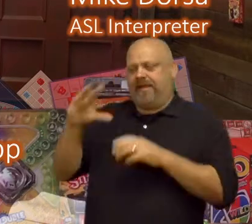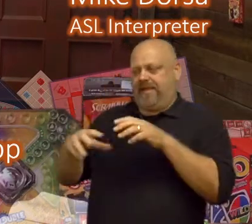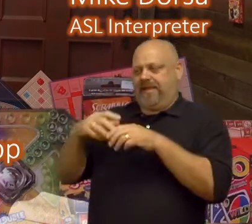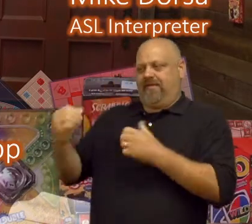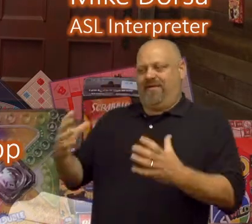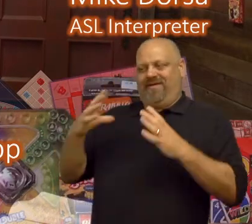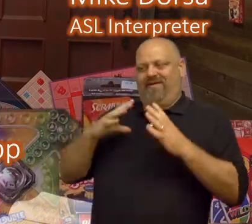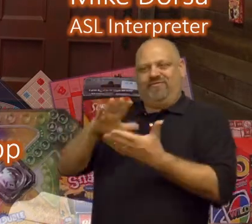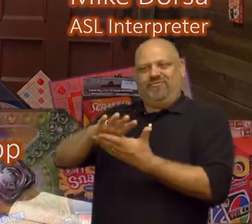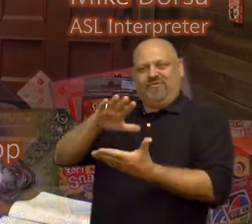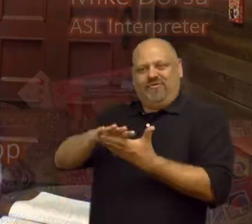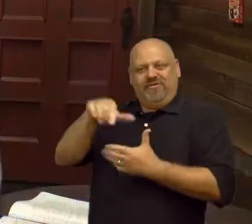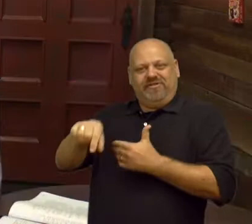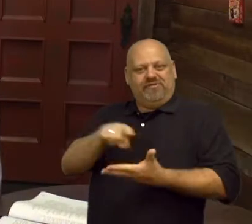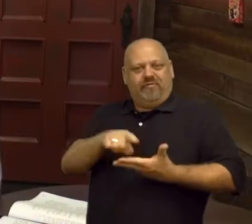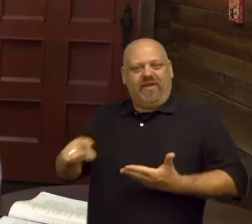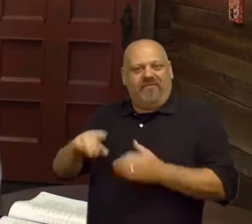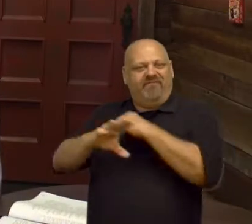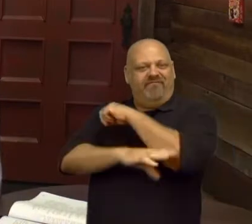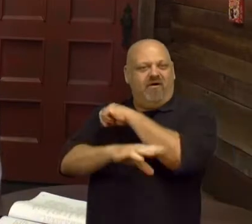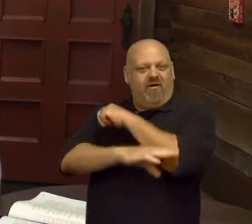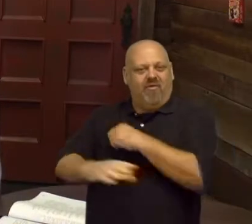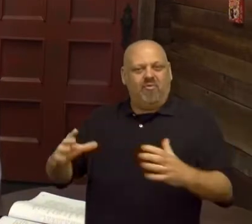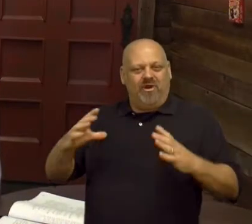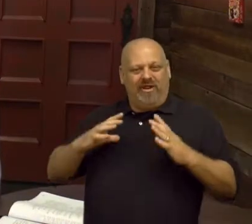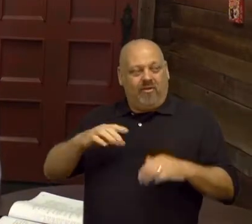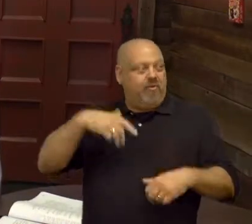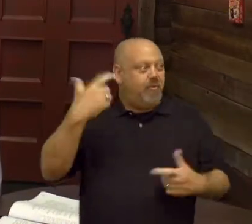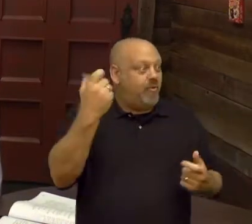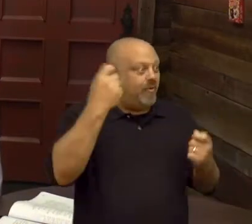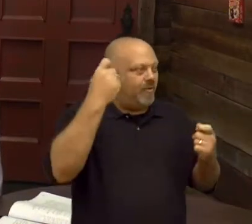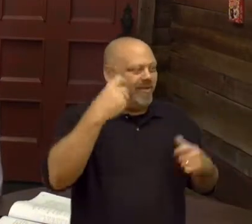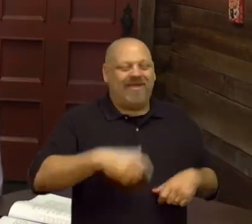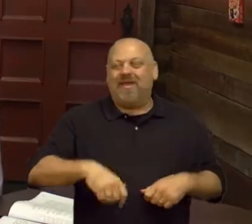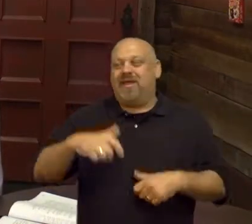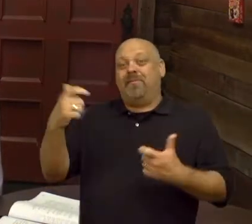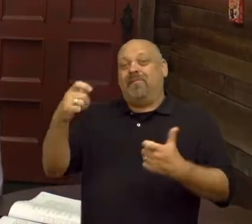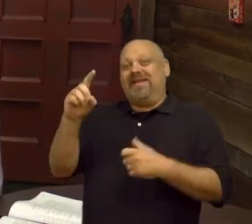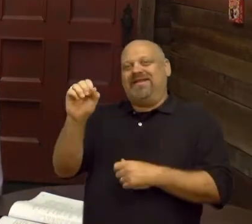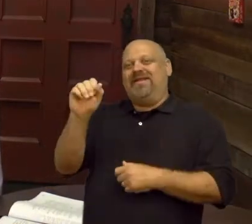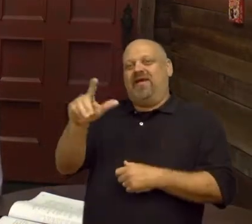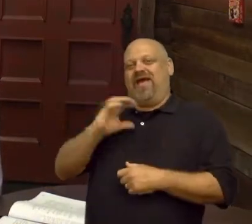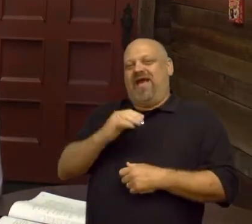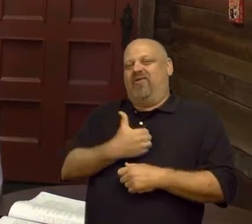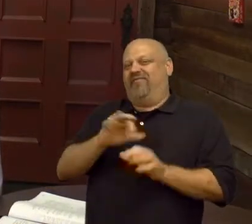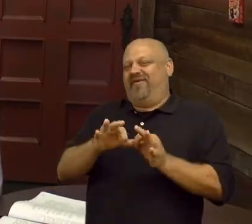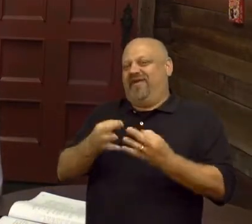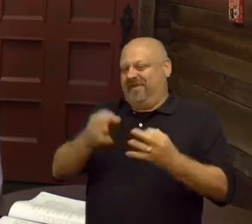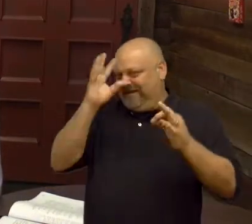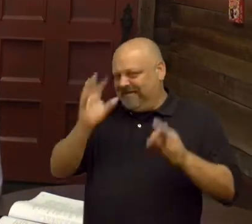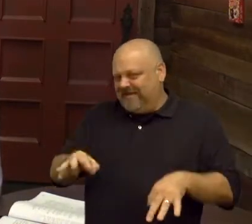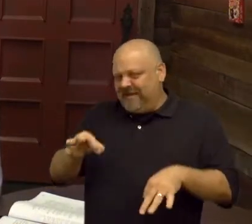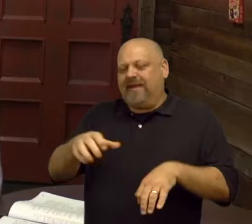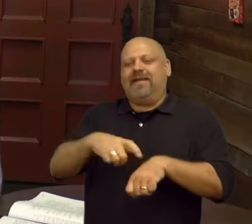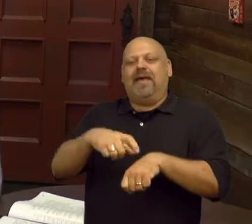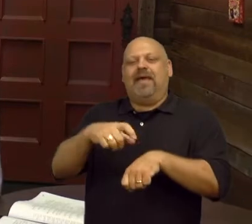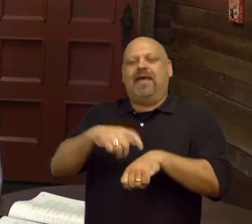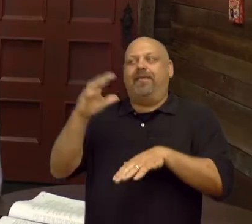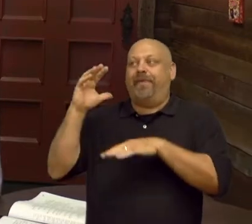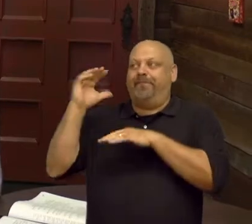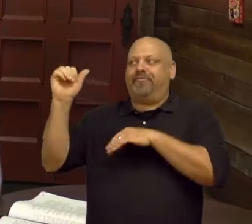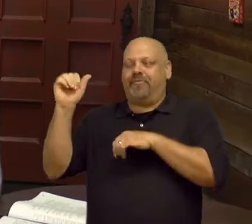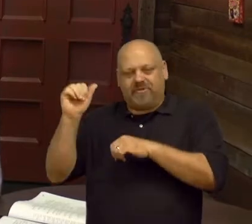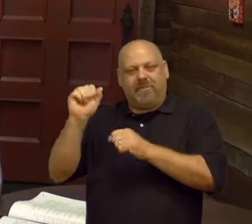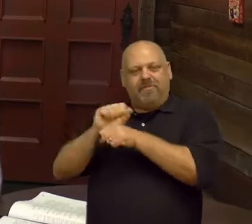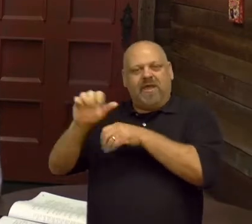out of school this week for fall break. Woohoo! Yeah, it's a pretty big deal. Our families decided to take a little time and slip away to the